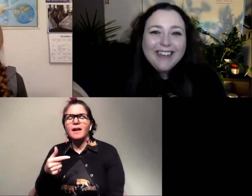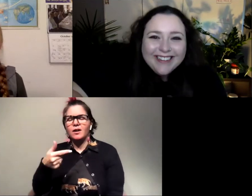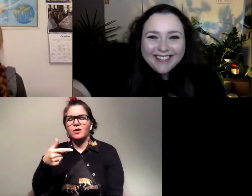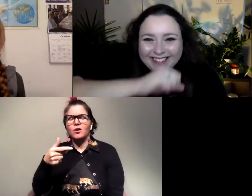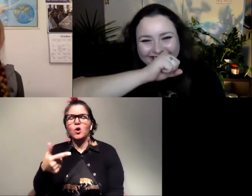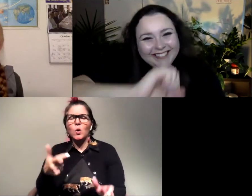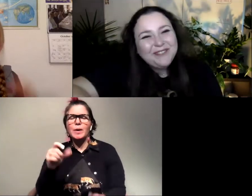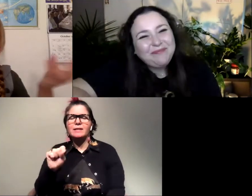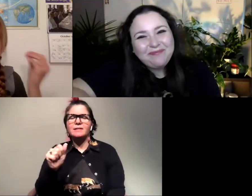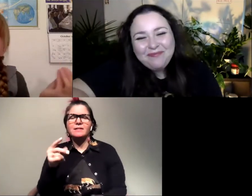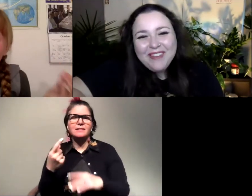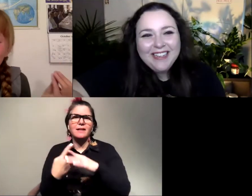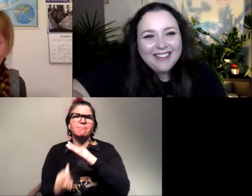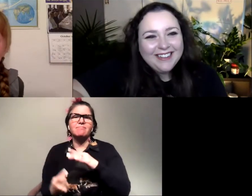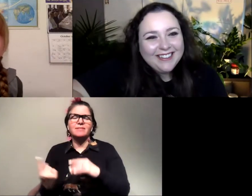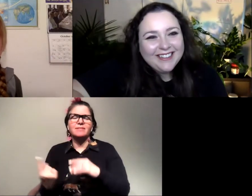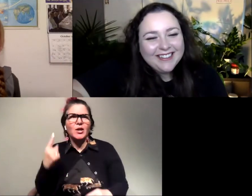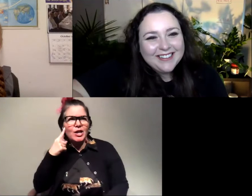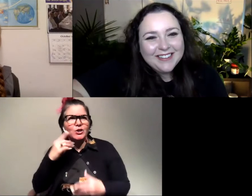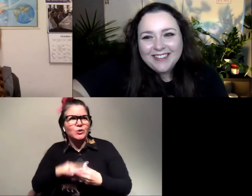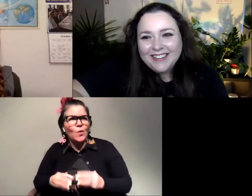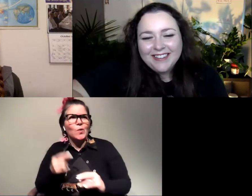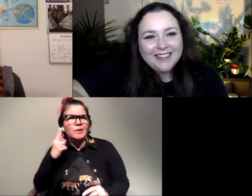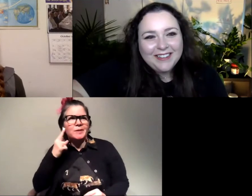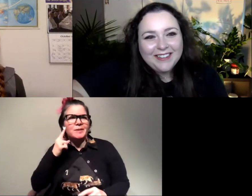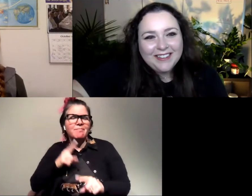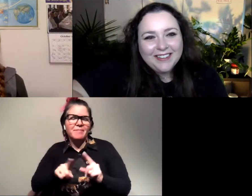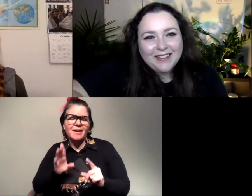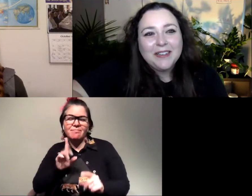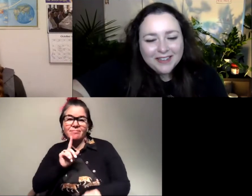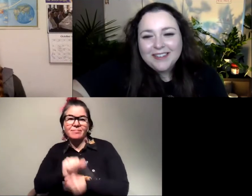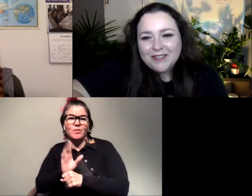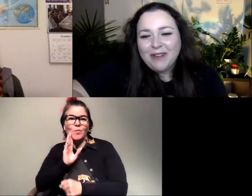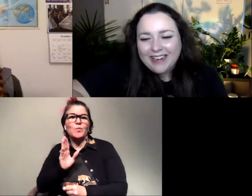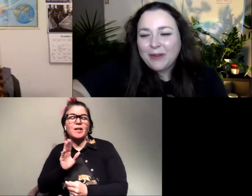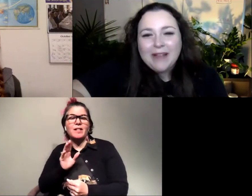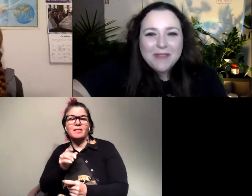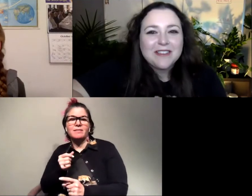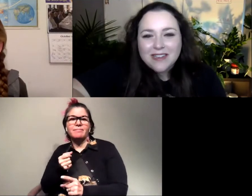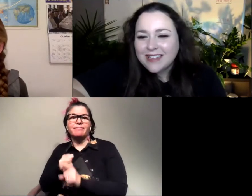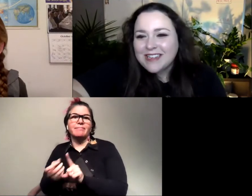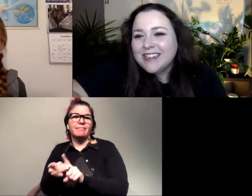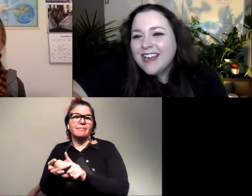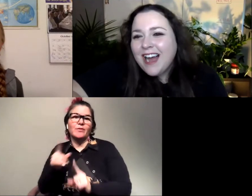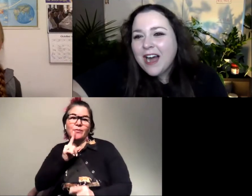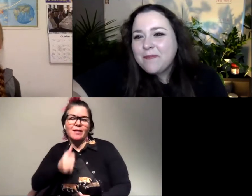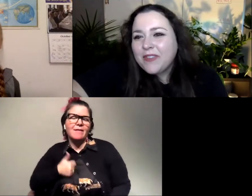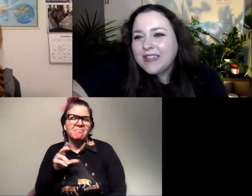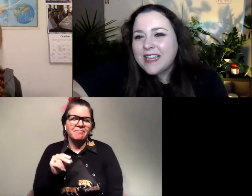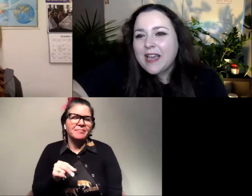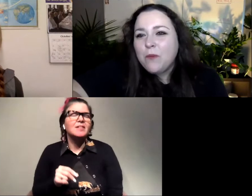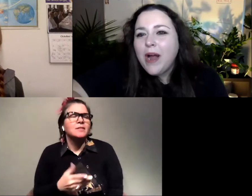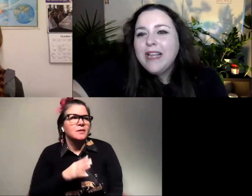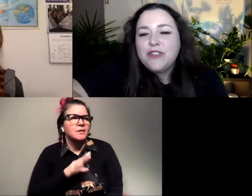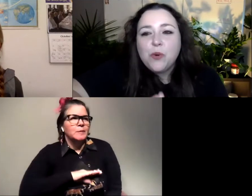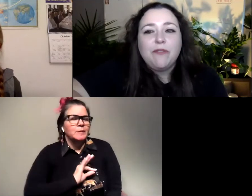we we hear a lot of stories about, but you're probably not actually going to run into it in real life. Right. Okay. Sounds good. Sounds good. Let's